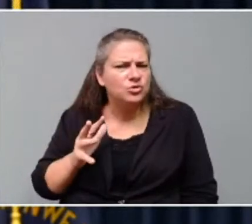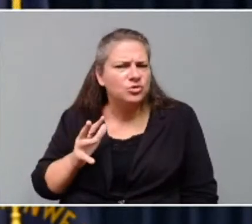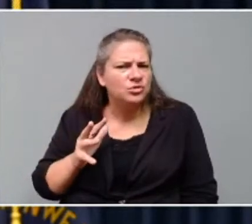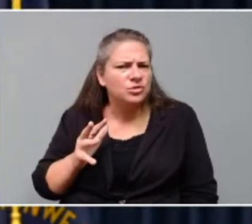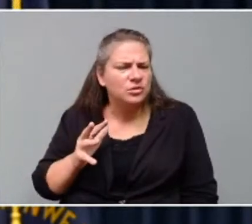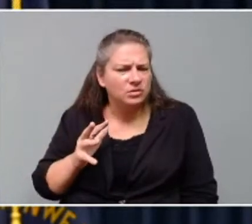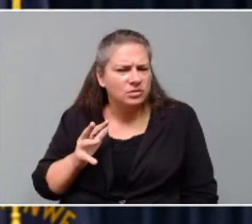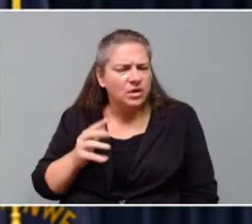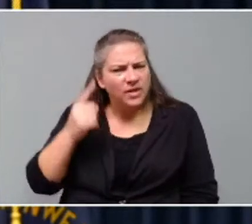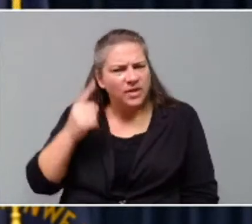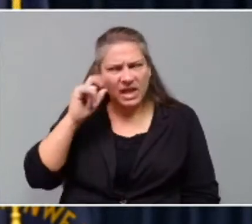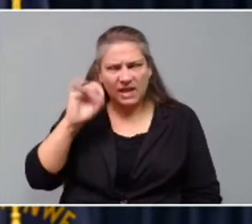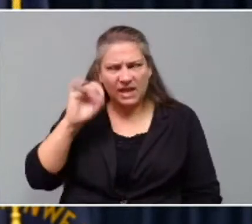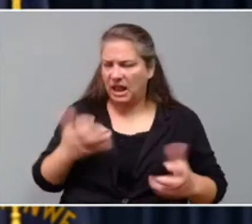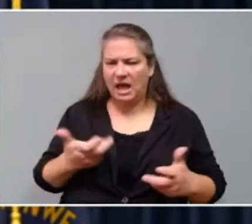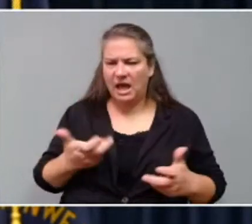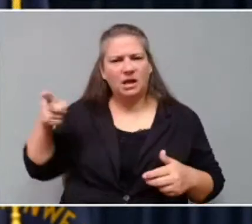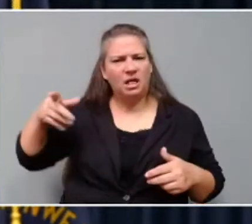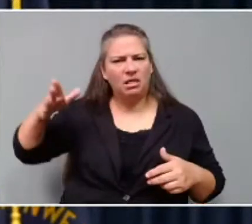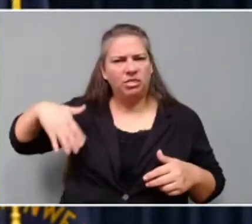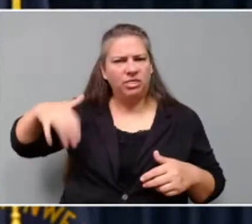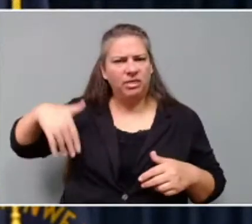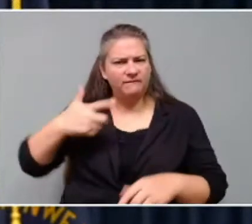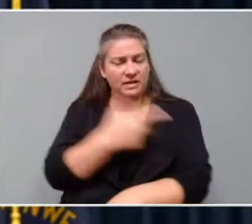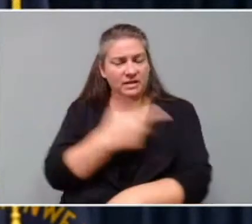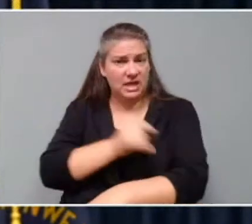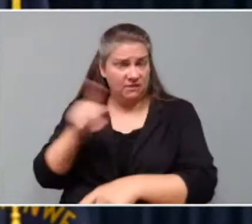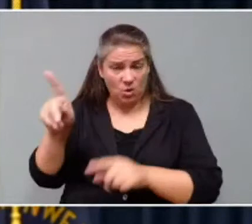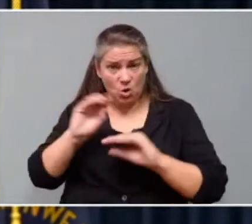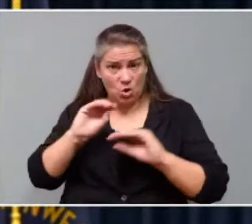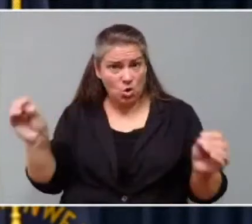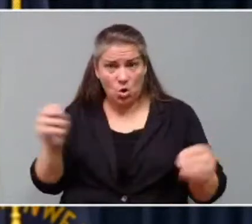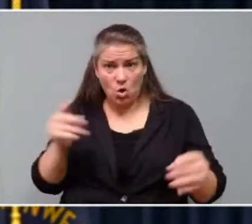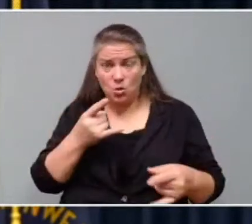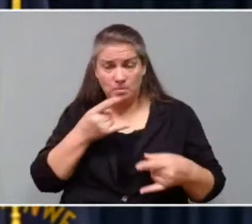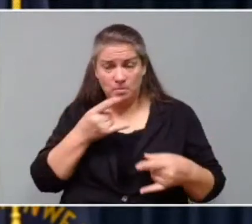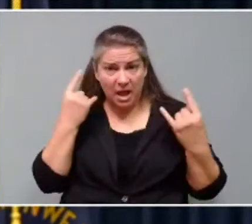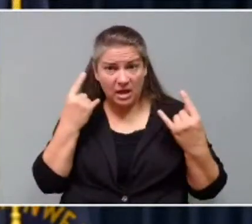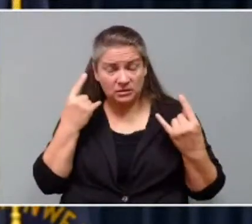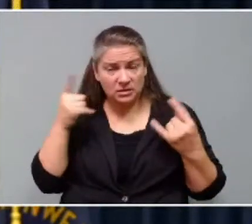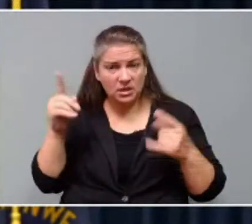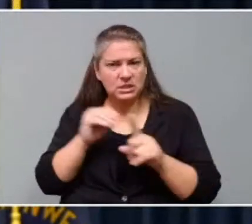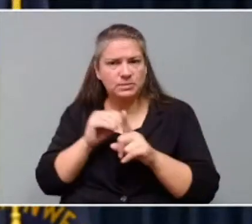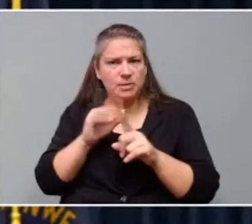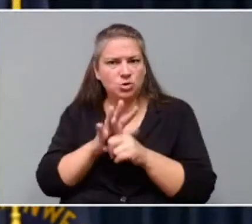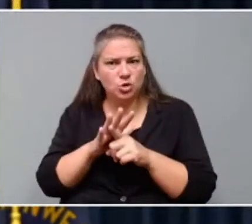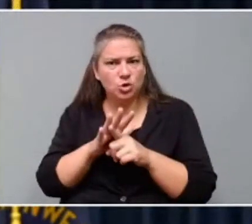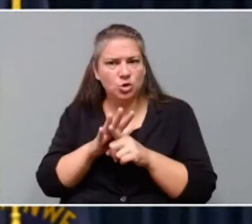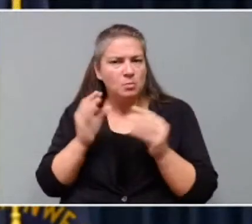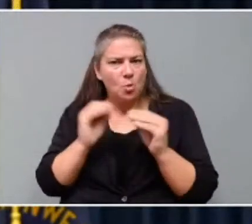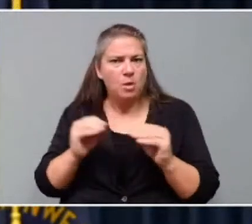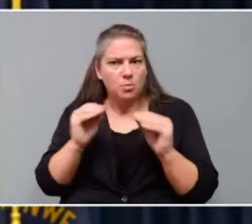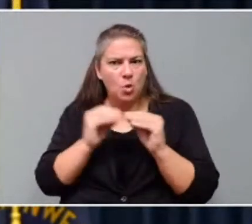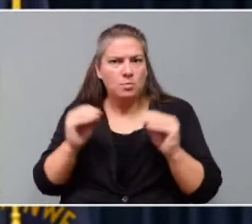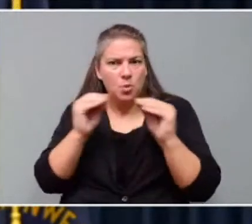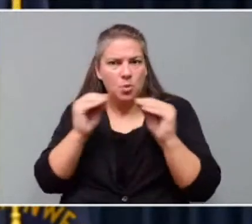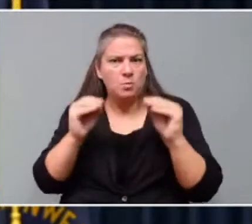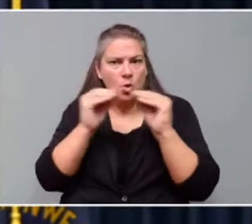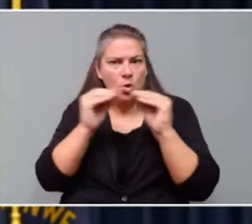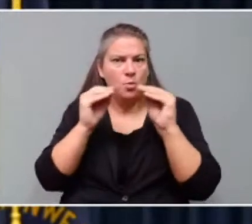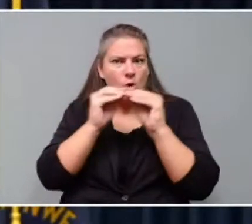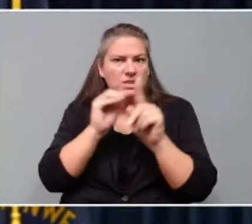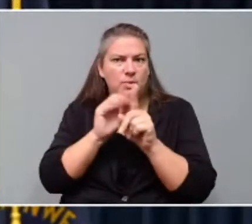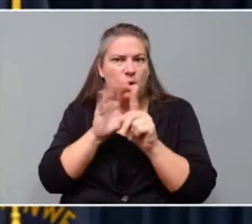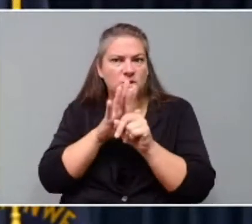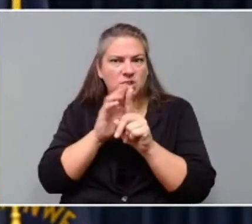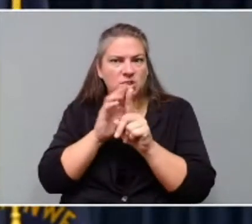is unvaccinated. If they're not wearing masks, the exposure grows and grows and grows and grows and grows and grows for that teacher or that